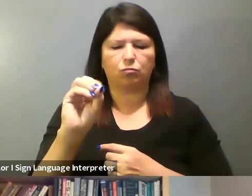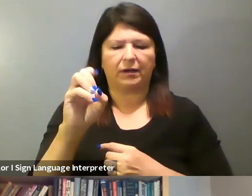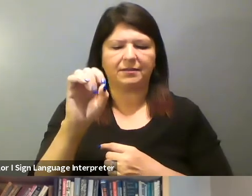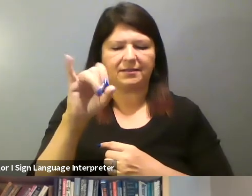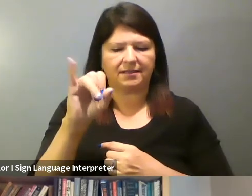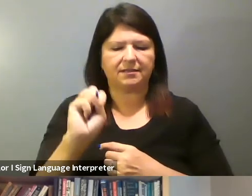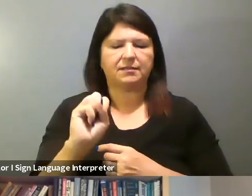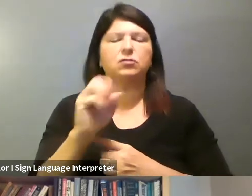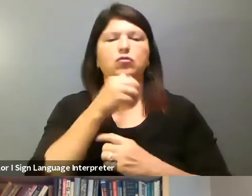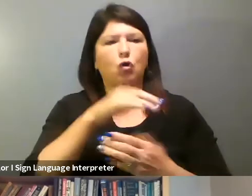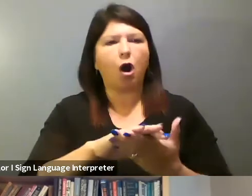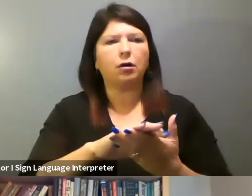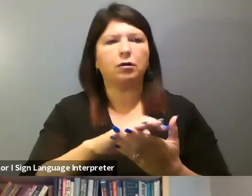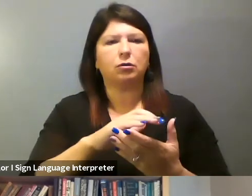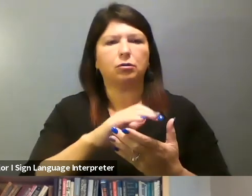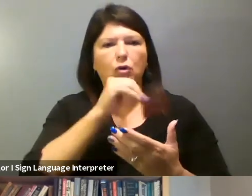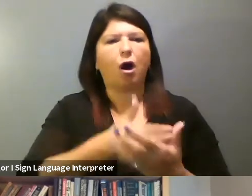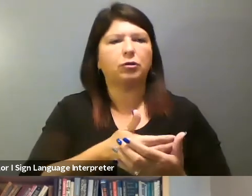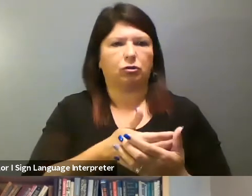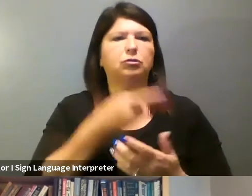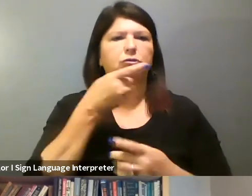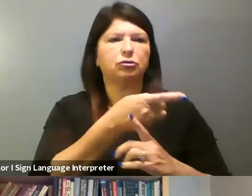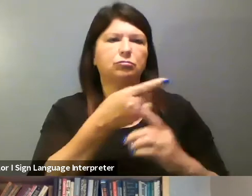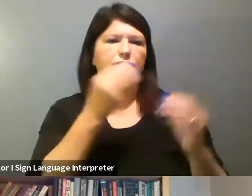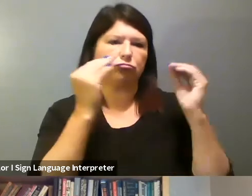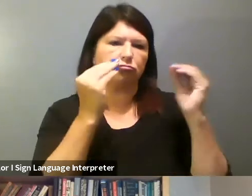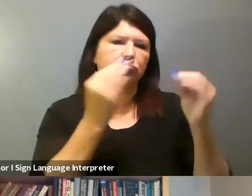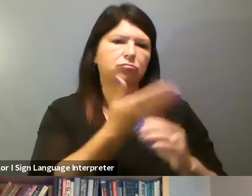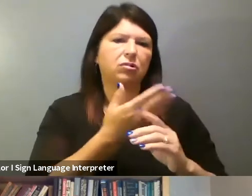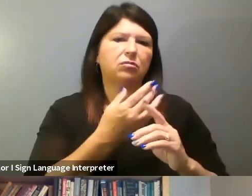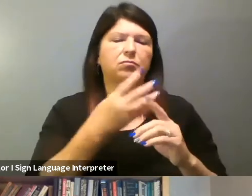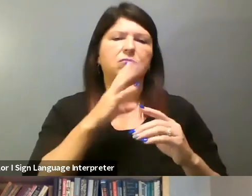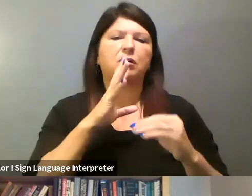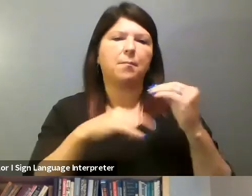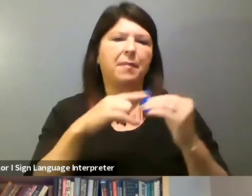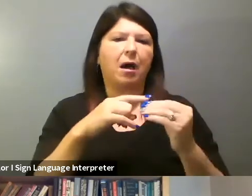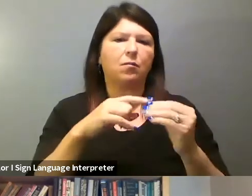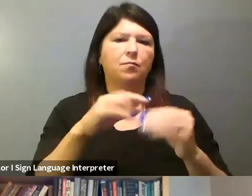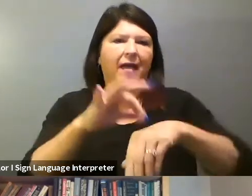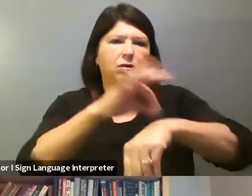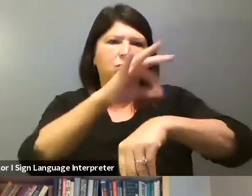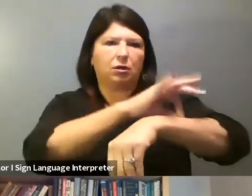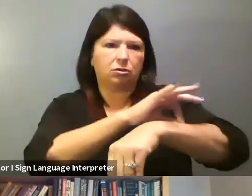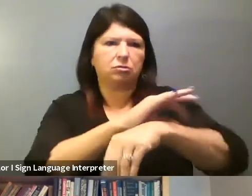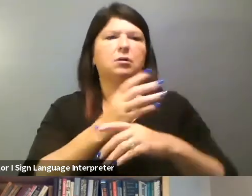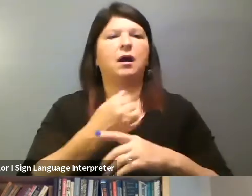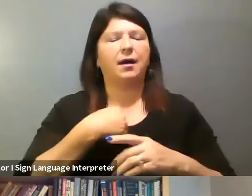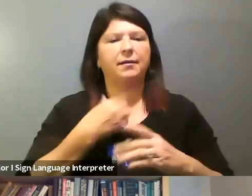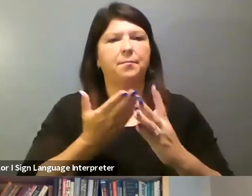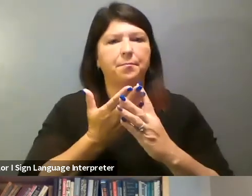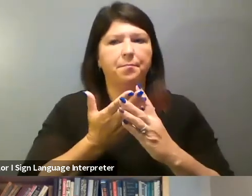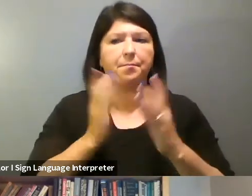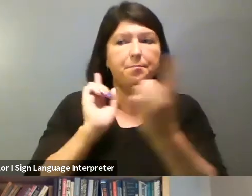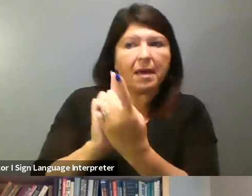Lords acupuncture. And he lives in Montreal, so I met him through his daughter, and